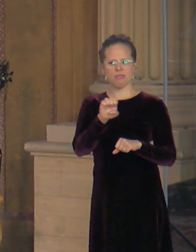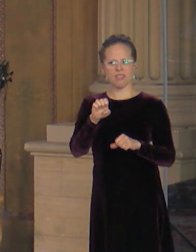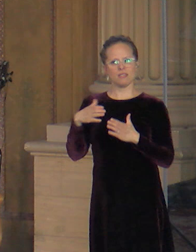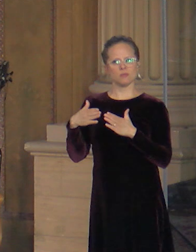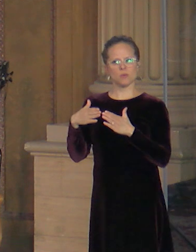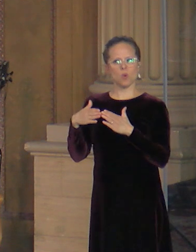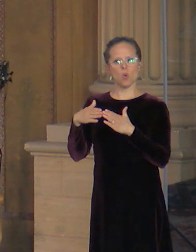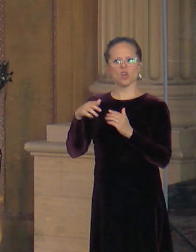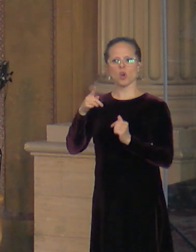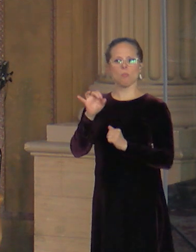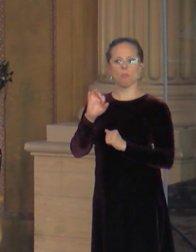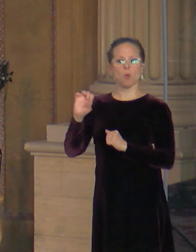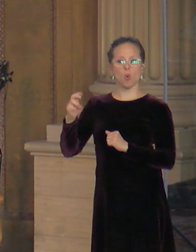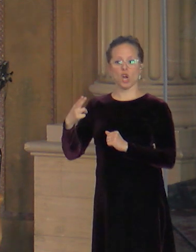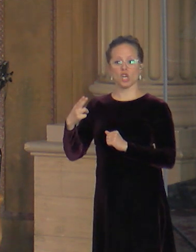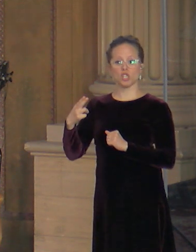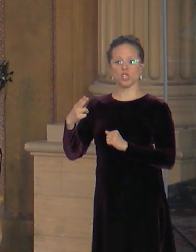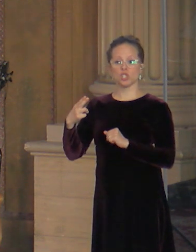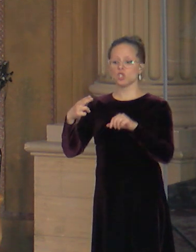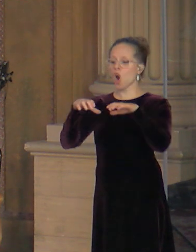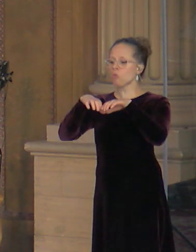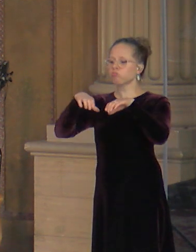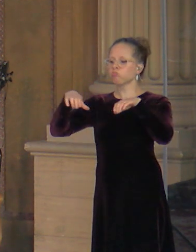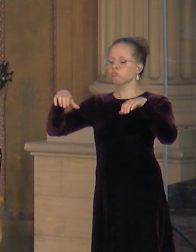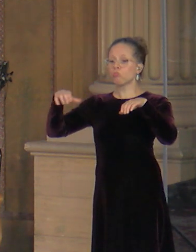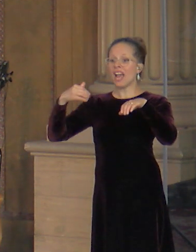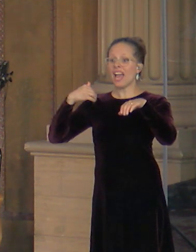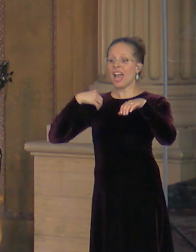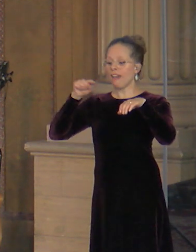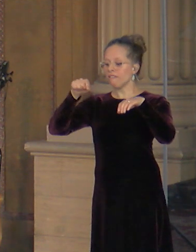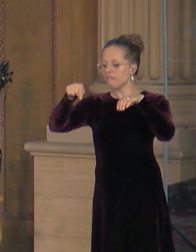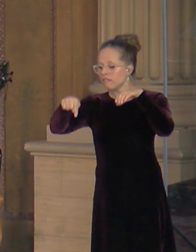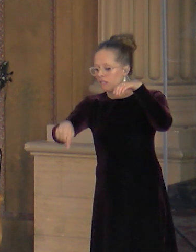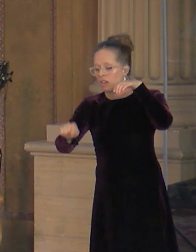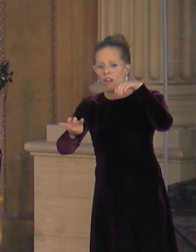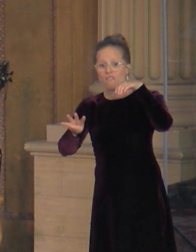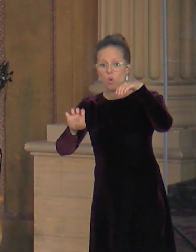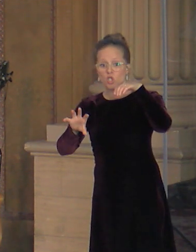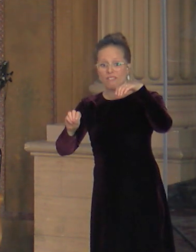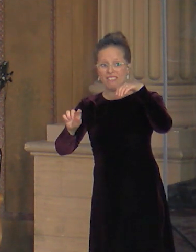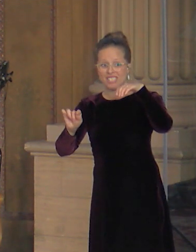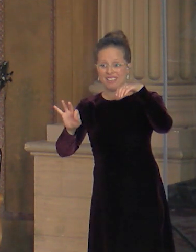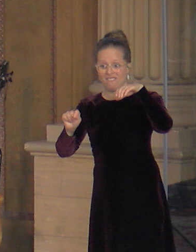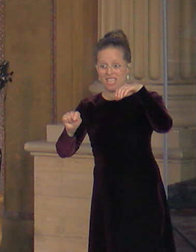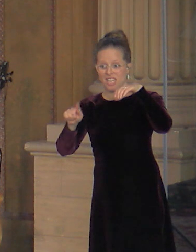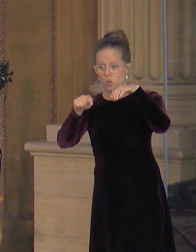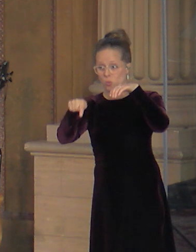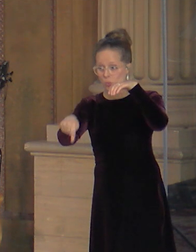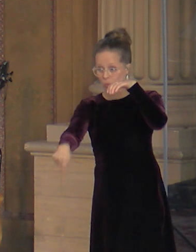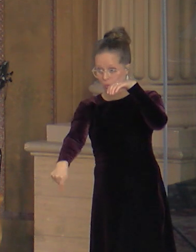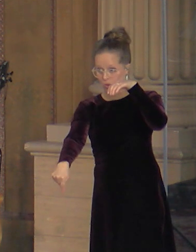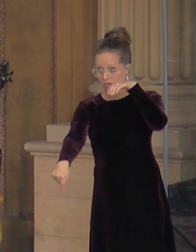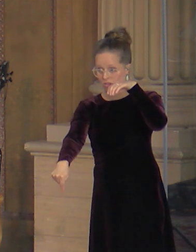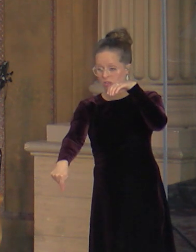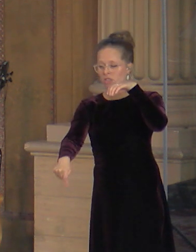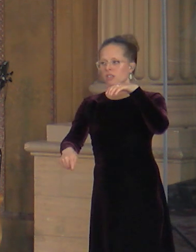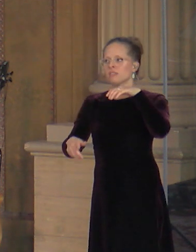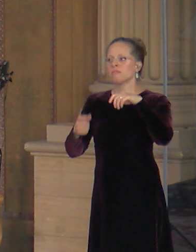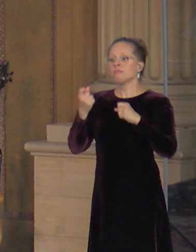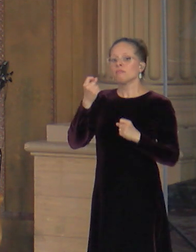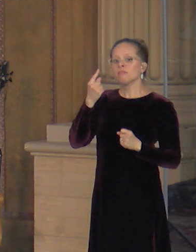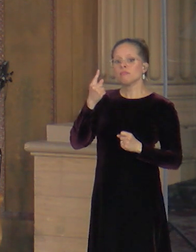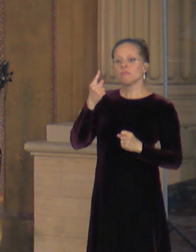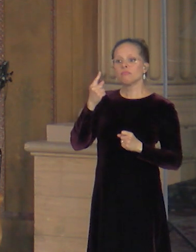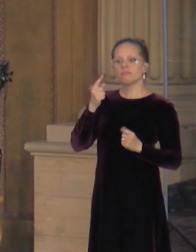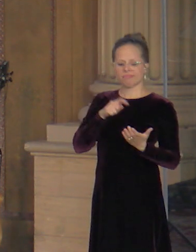porch over a cliff and so it created a 450 foot drop historically this is the place where according to a few accounts James